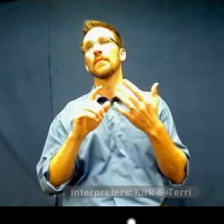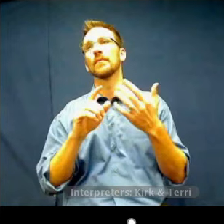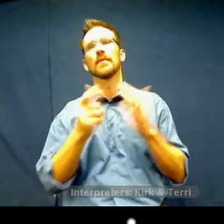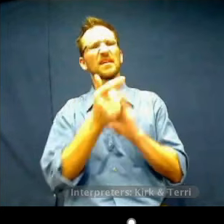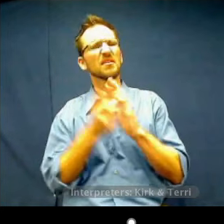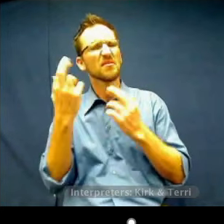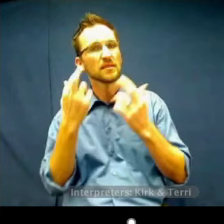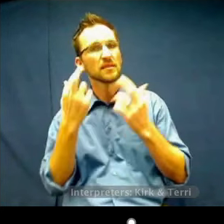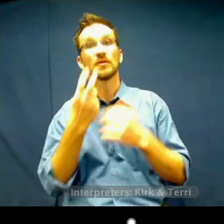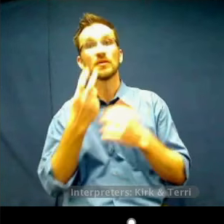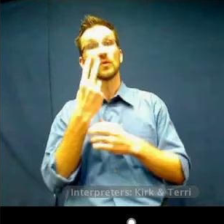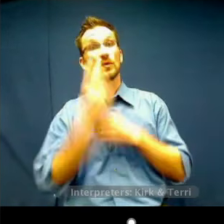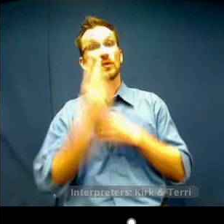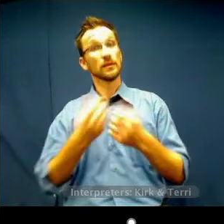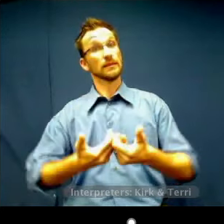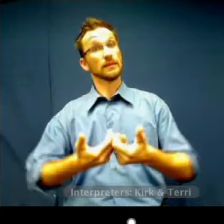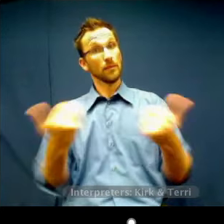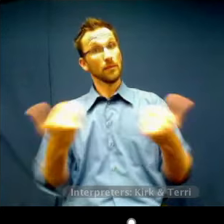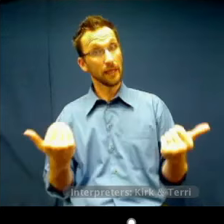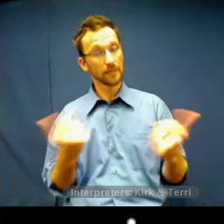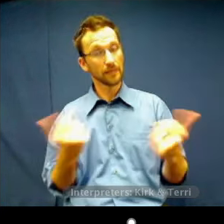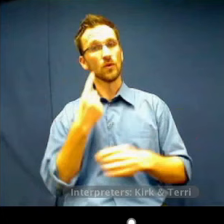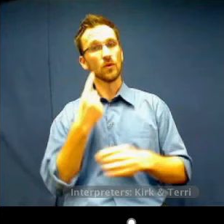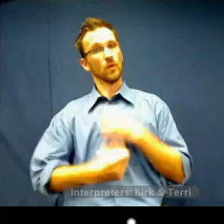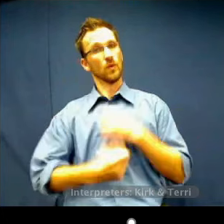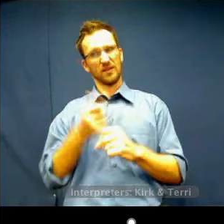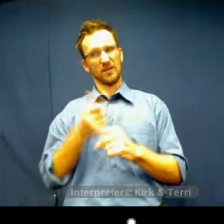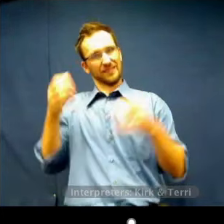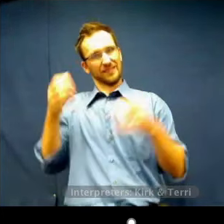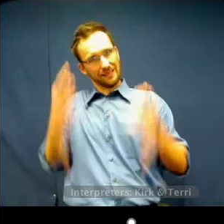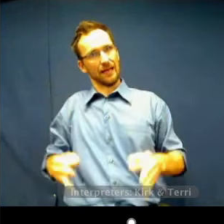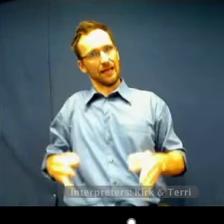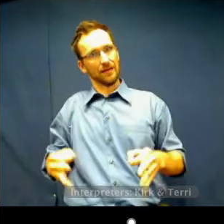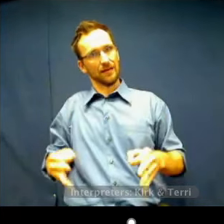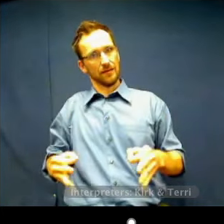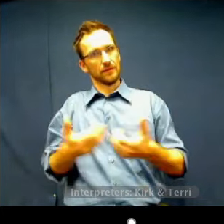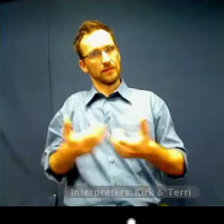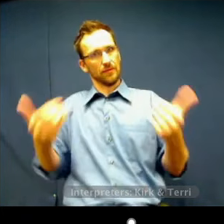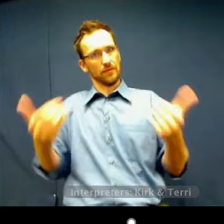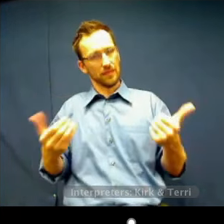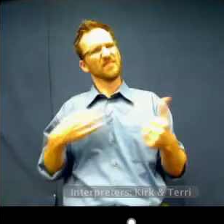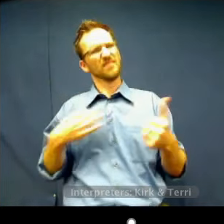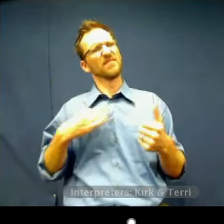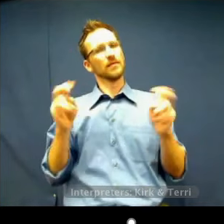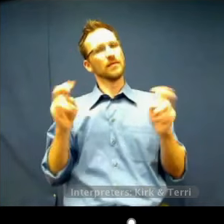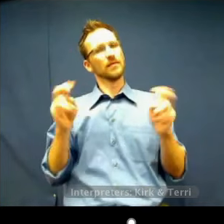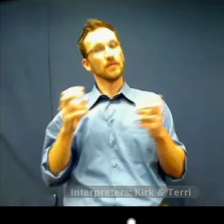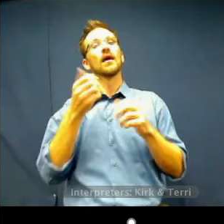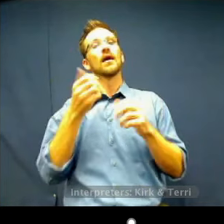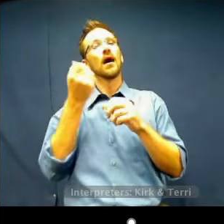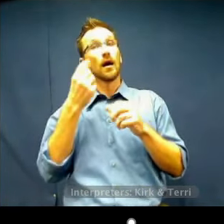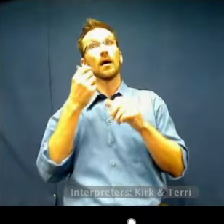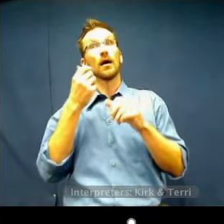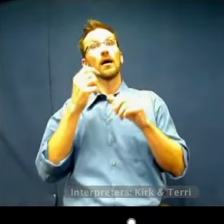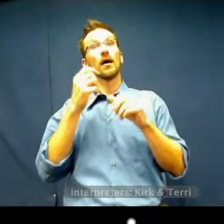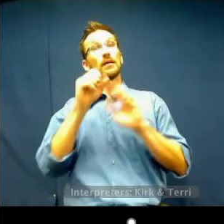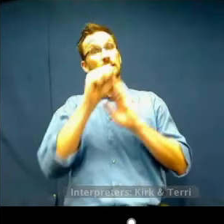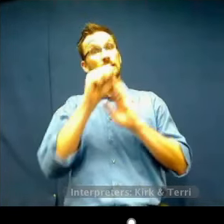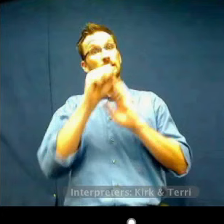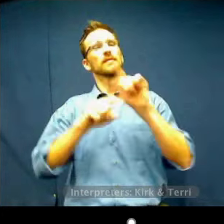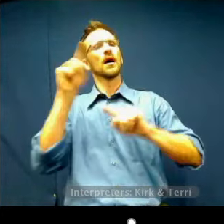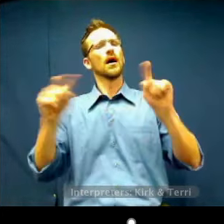2-year separation, 1-year voluntary separation. So each state is going to have a list of qualifications that says who can get